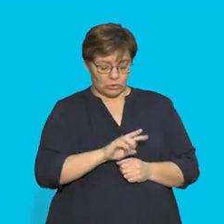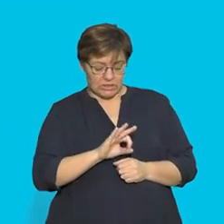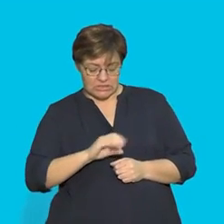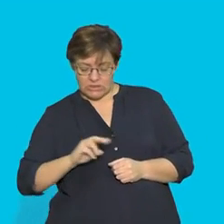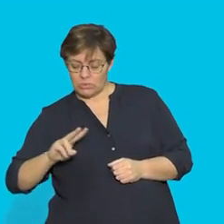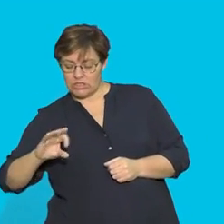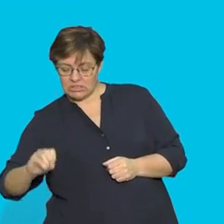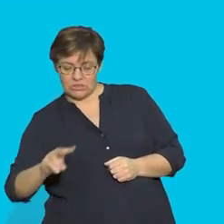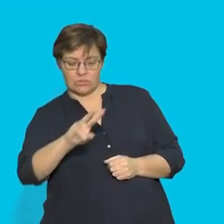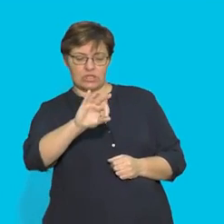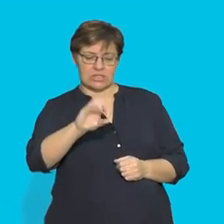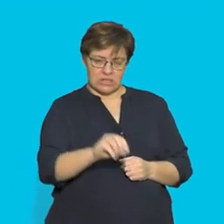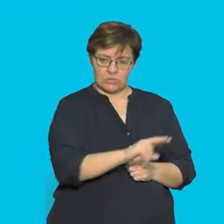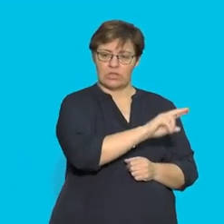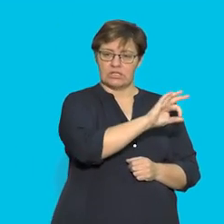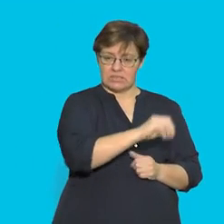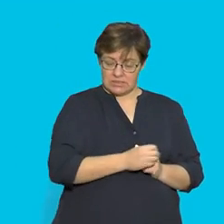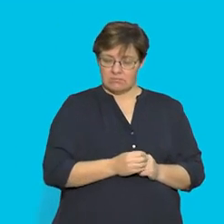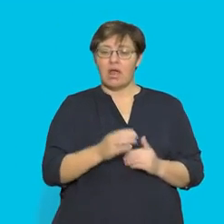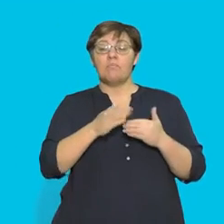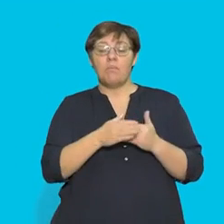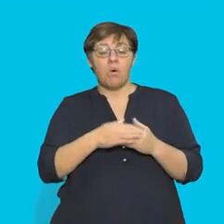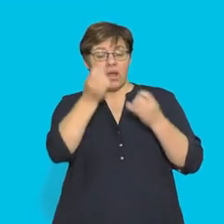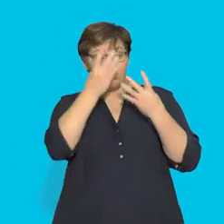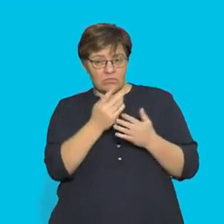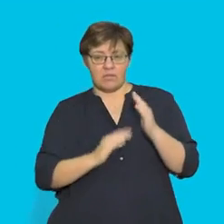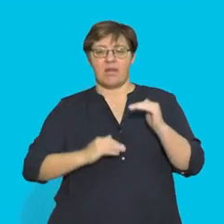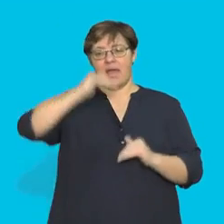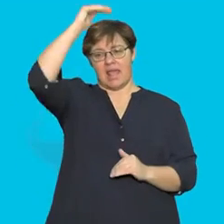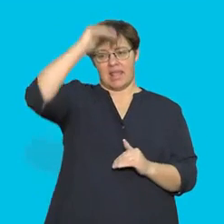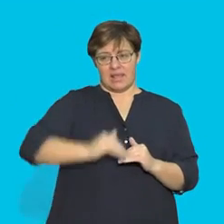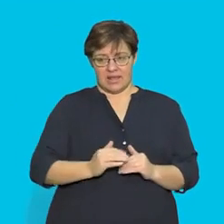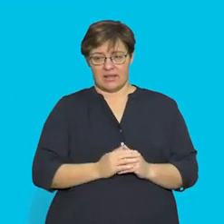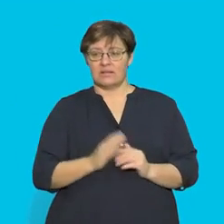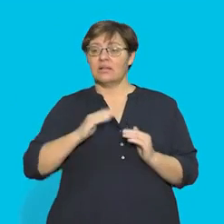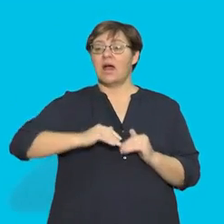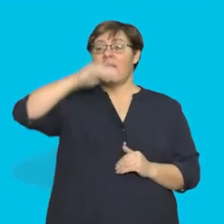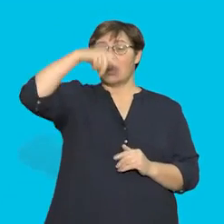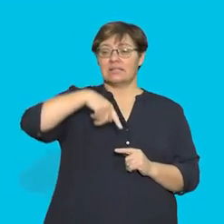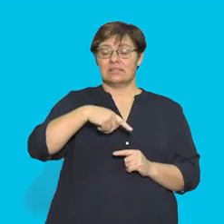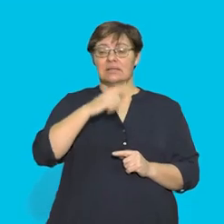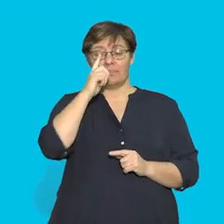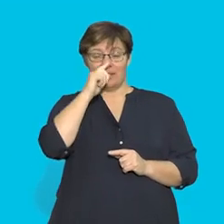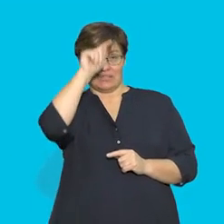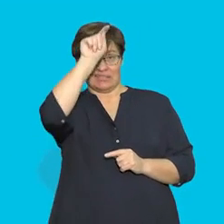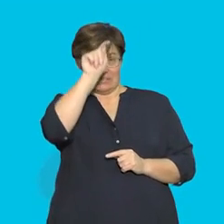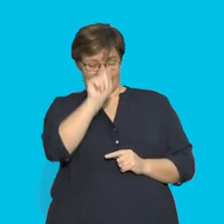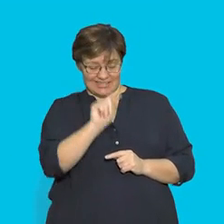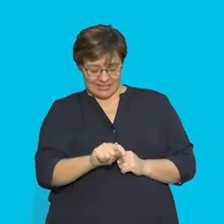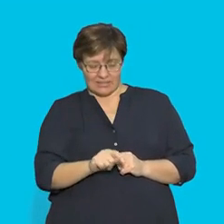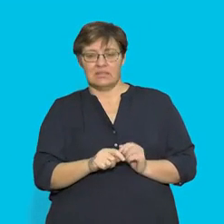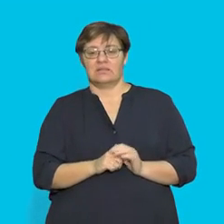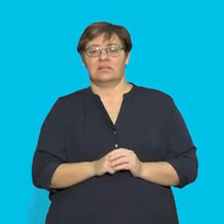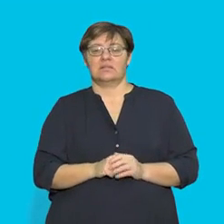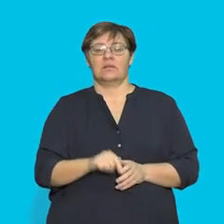So all four sides will be equal. And they've given us one additional piece of information. They've given us the height. And the height is this